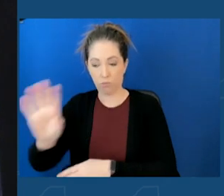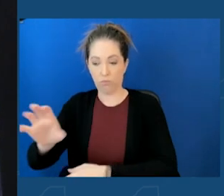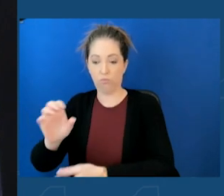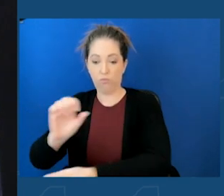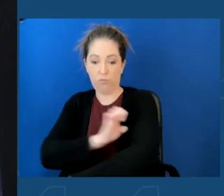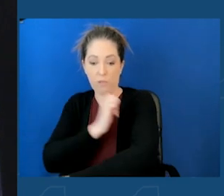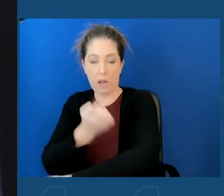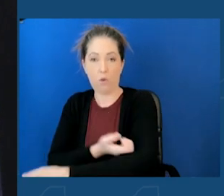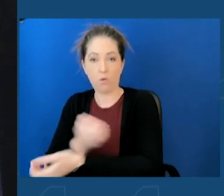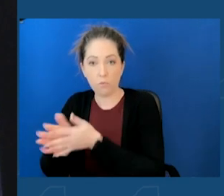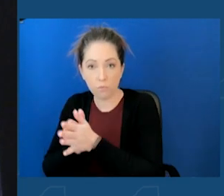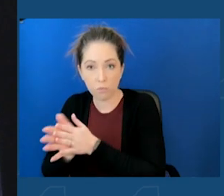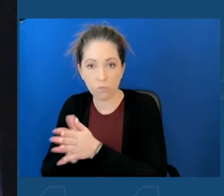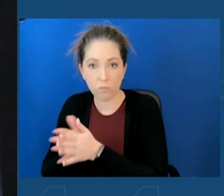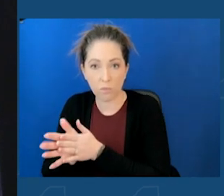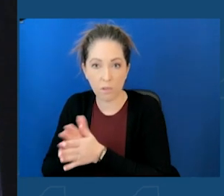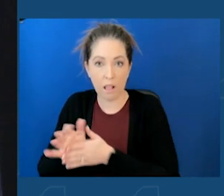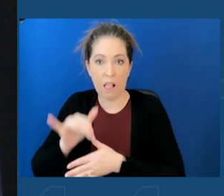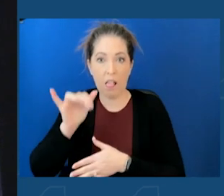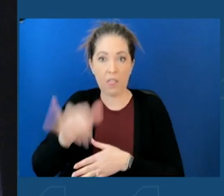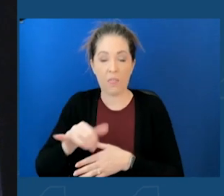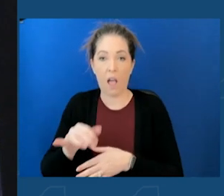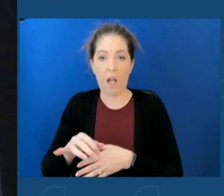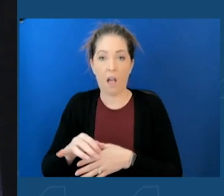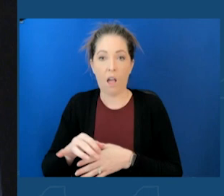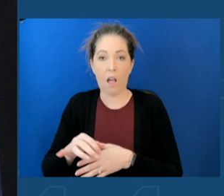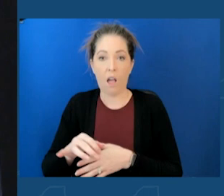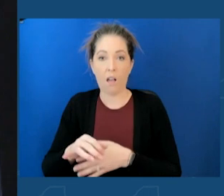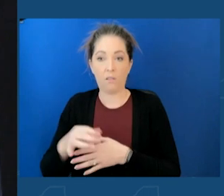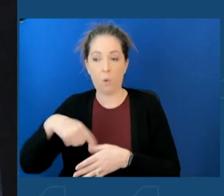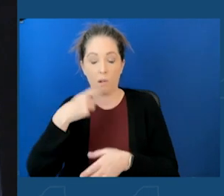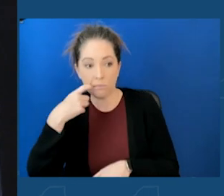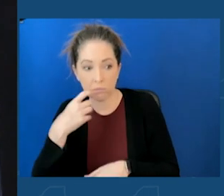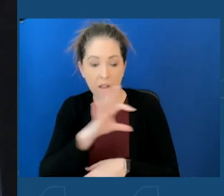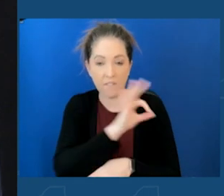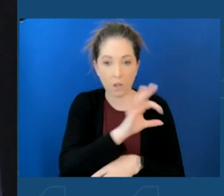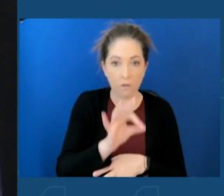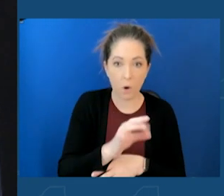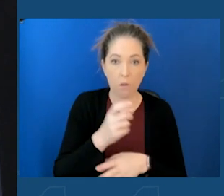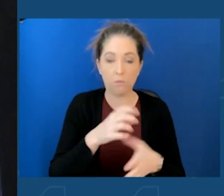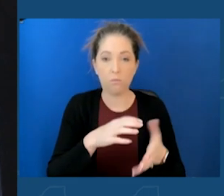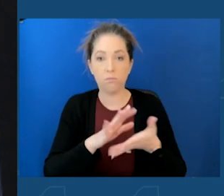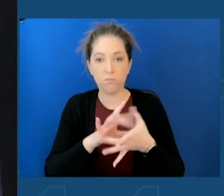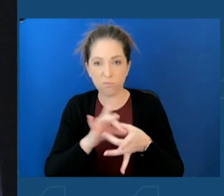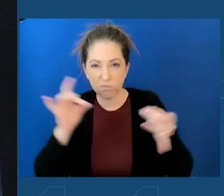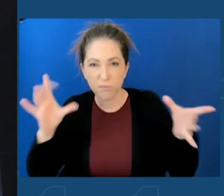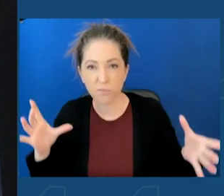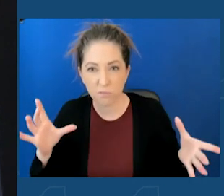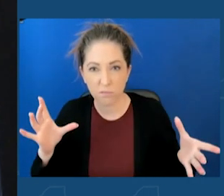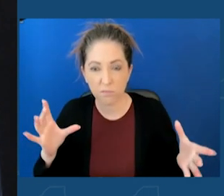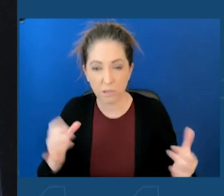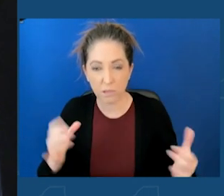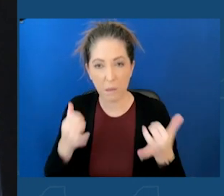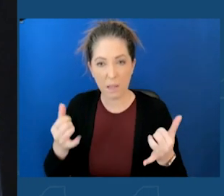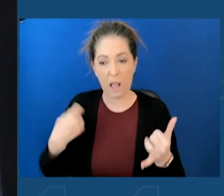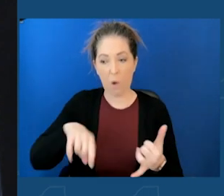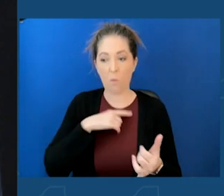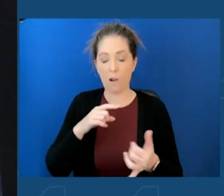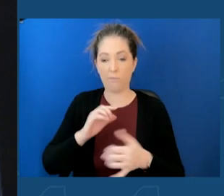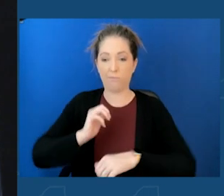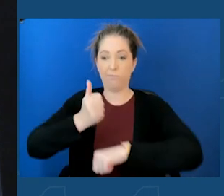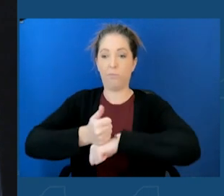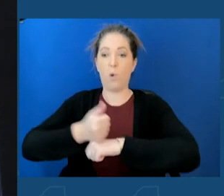the shackles that keep us addicted to fossil fuels, but we're creating a whole new green economy